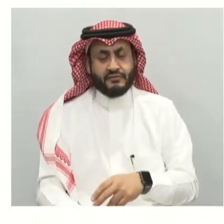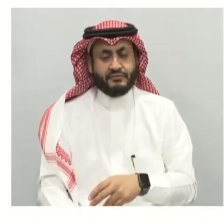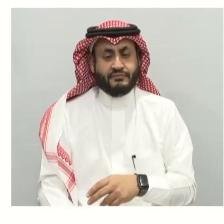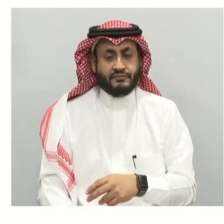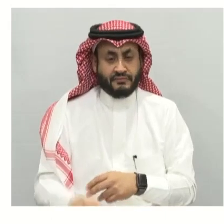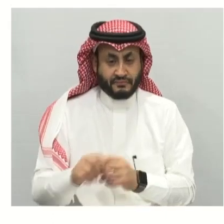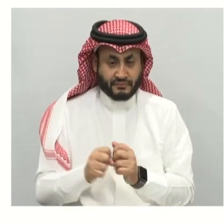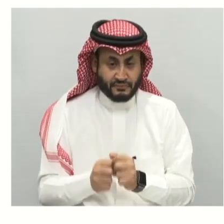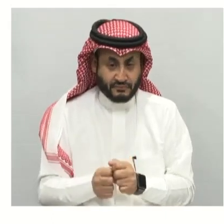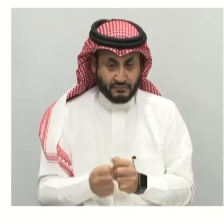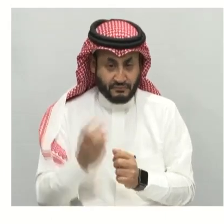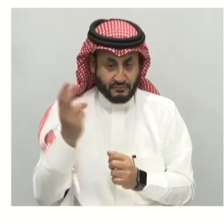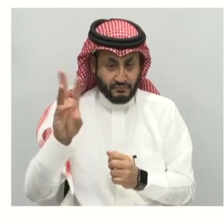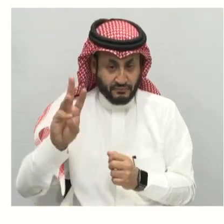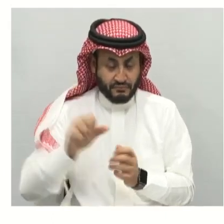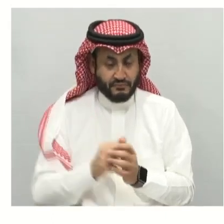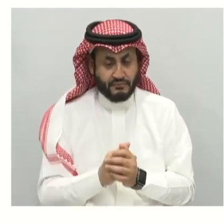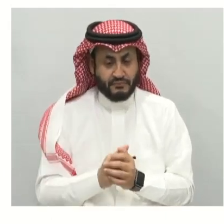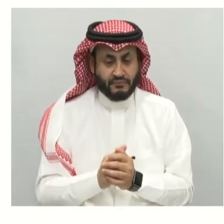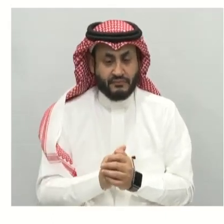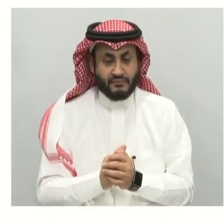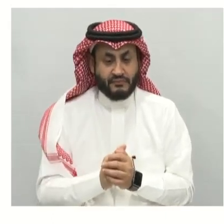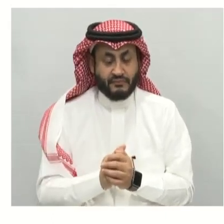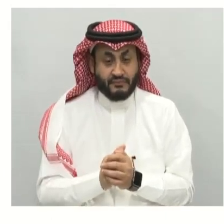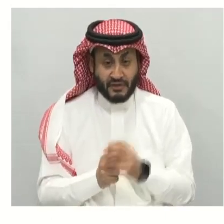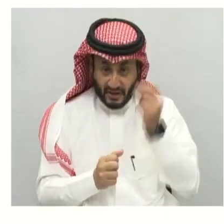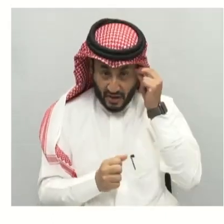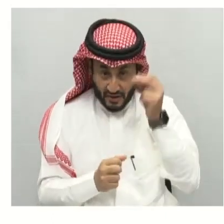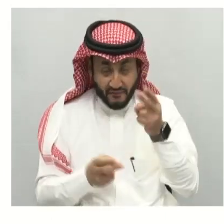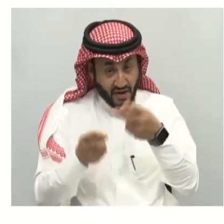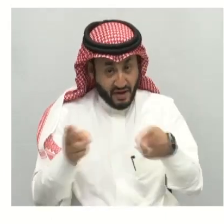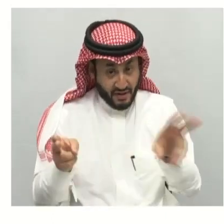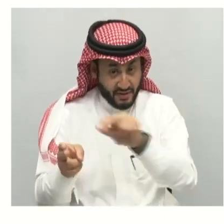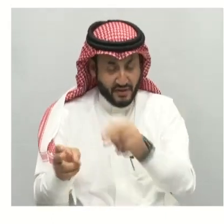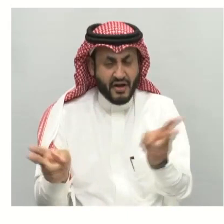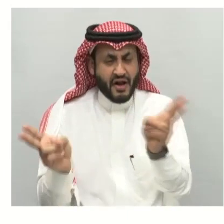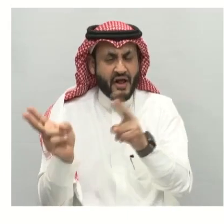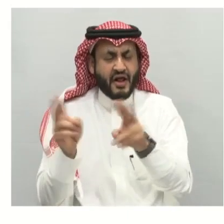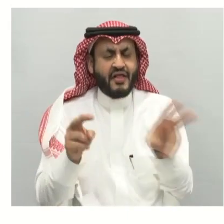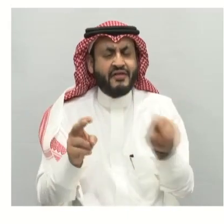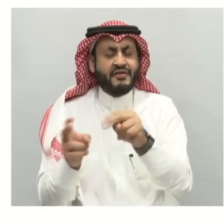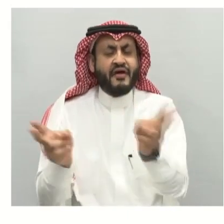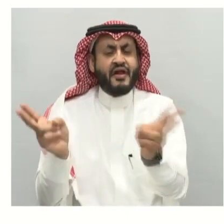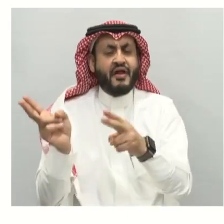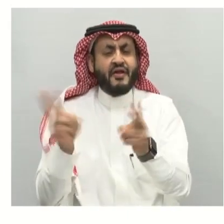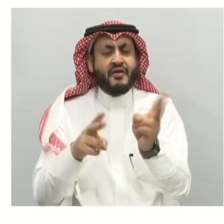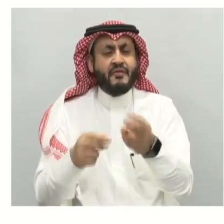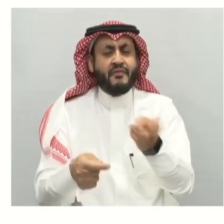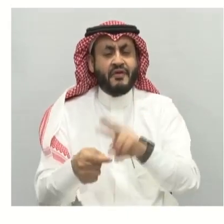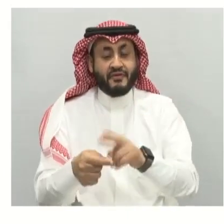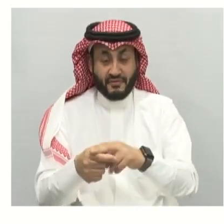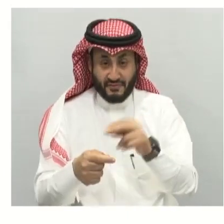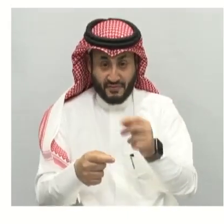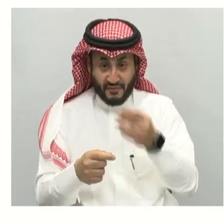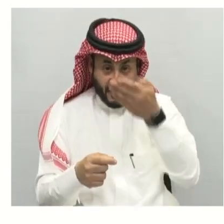26. We're used to acting out, right? We talk to someone and say the same things over and over to remember